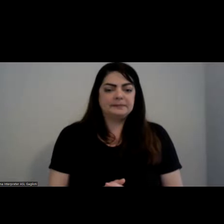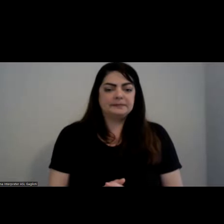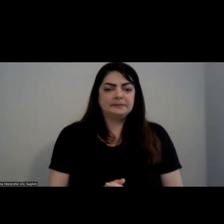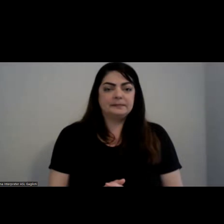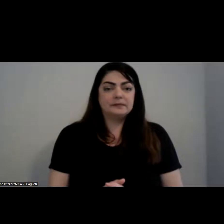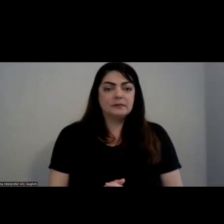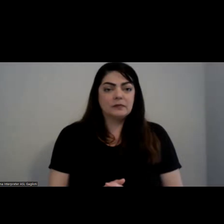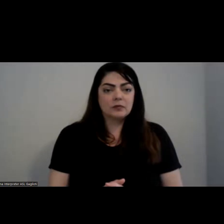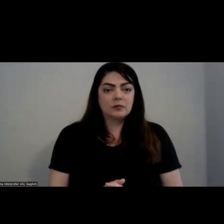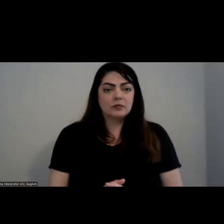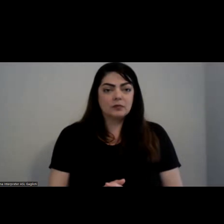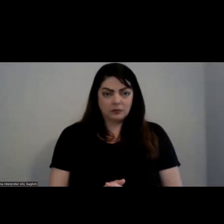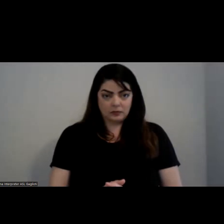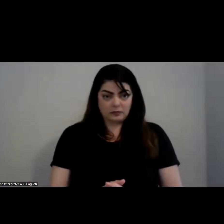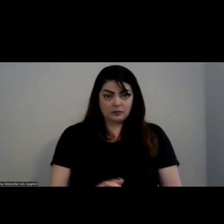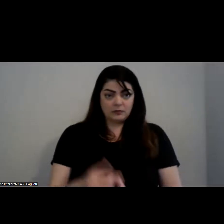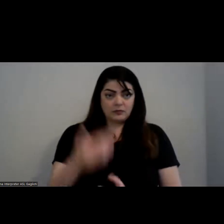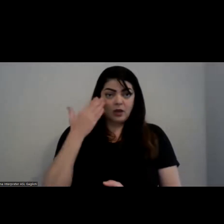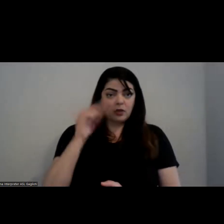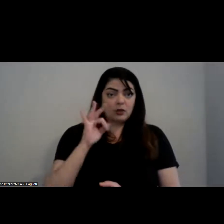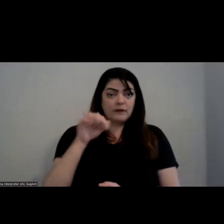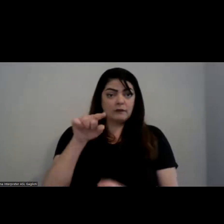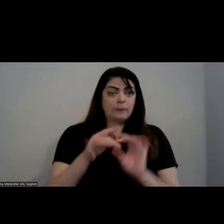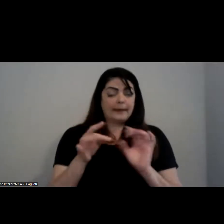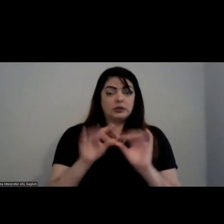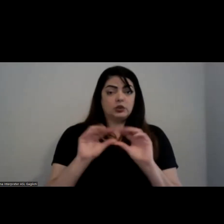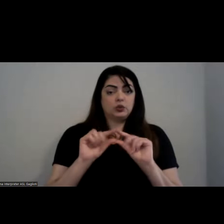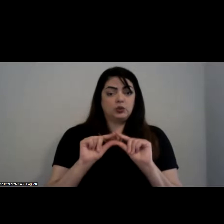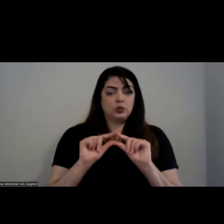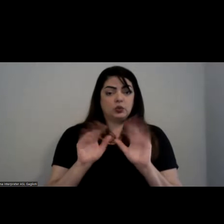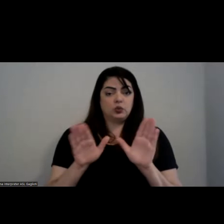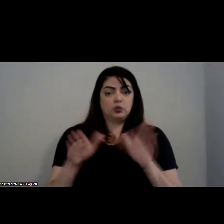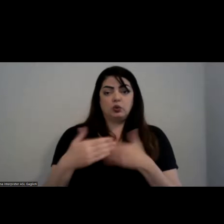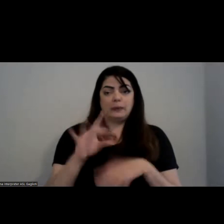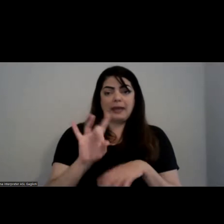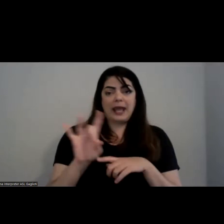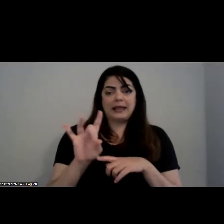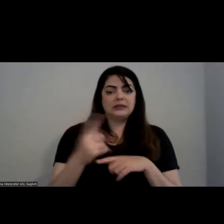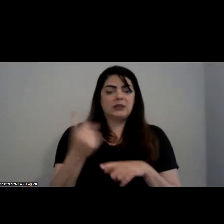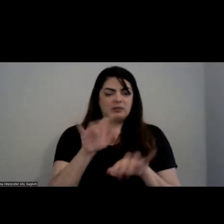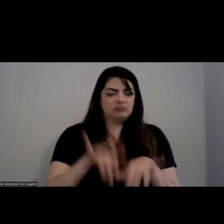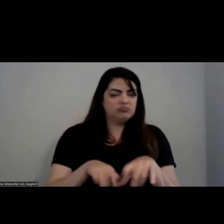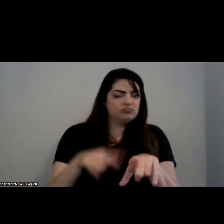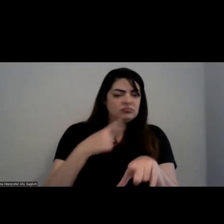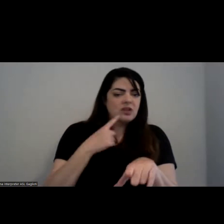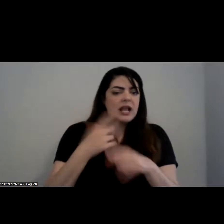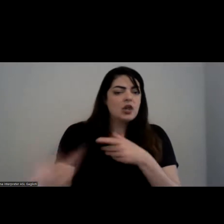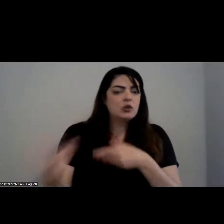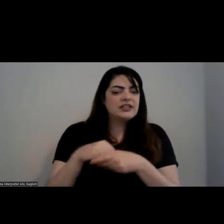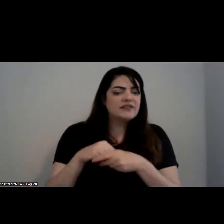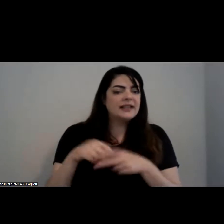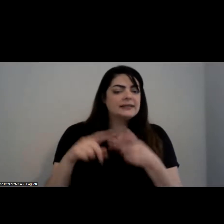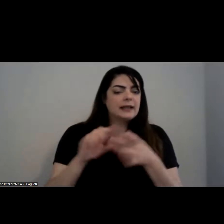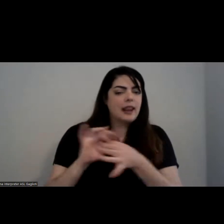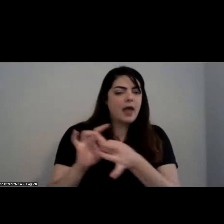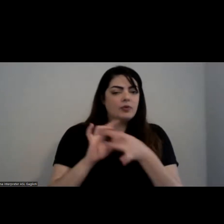I don't know if you mentioned room 8, they had put someone put here, inclusiveness, collaboration, communication, building on